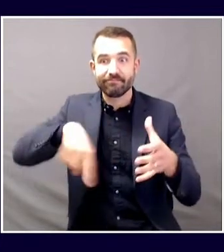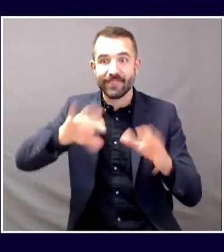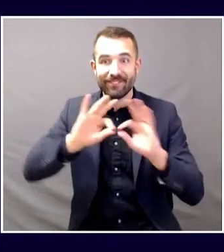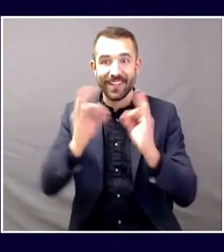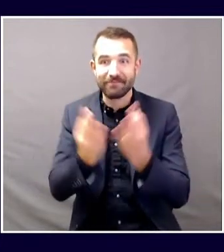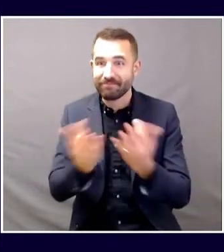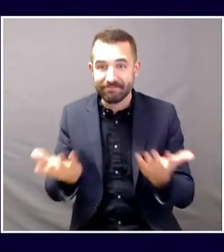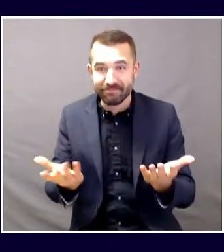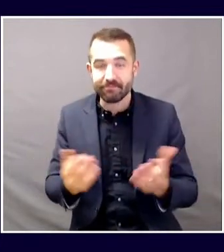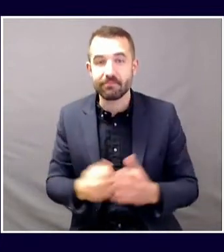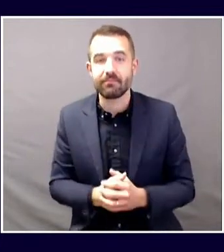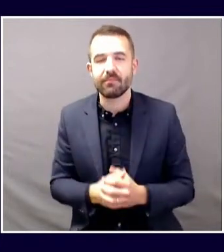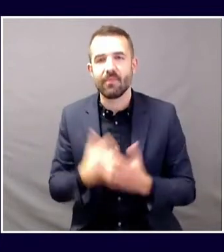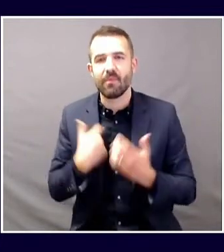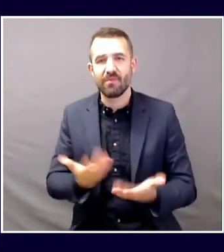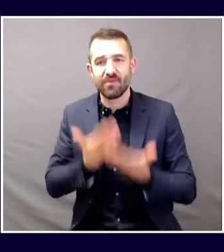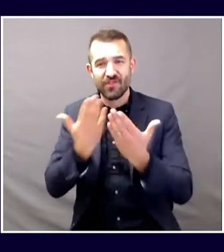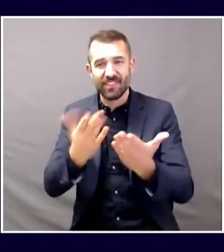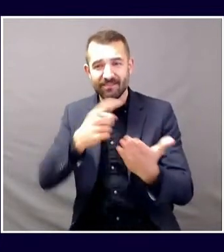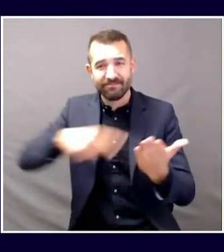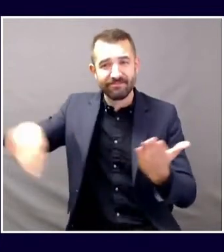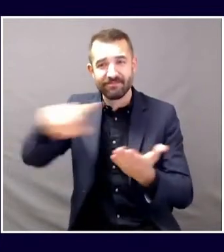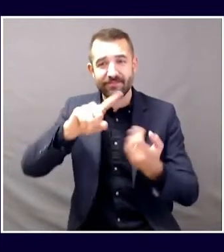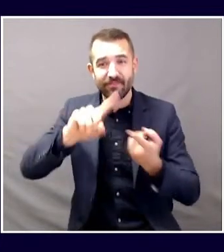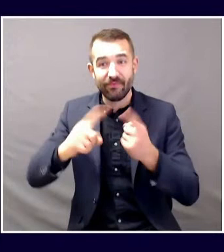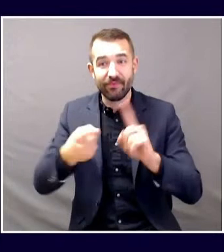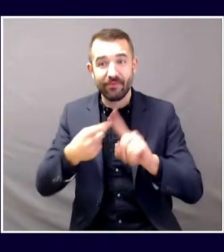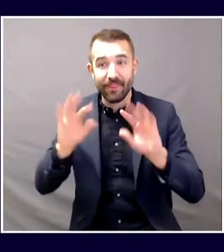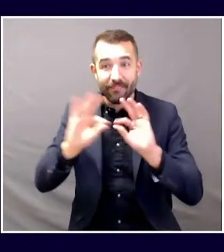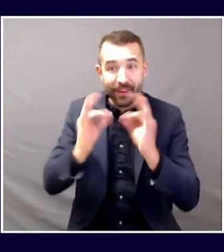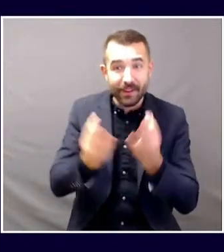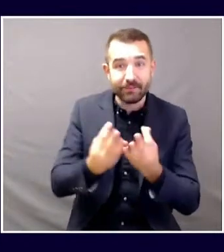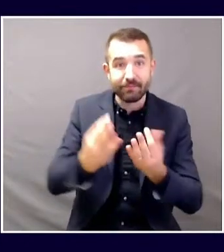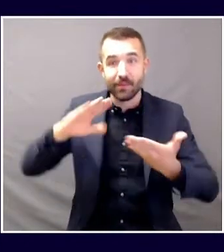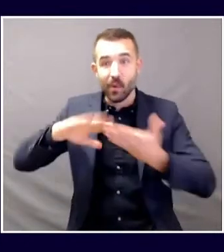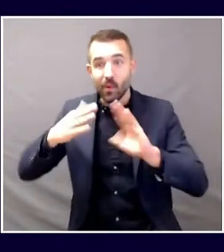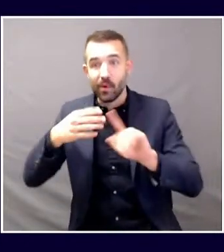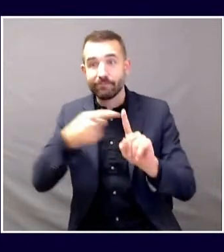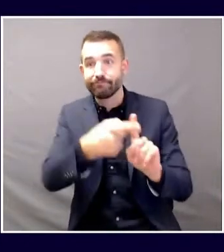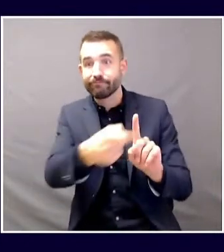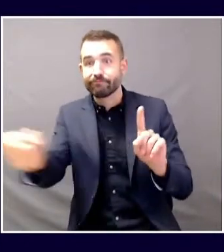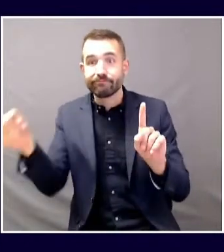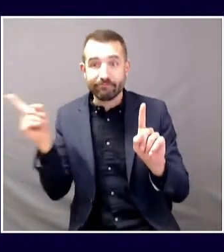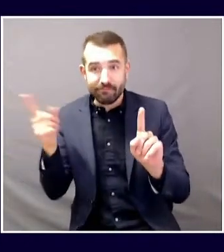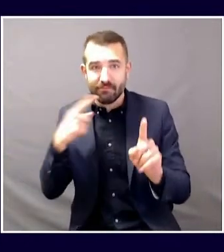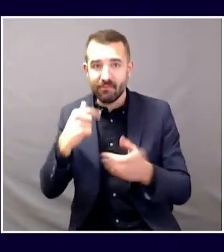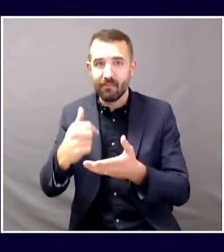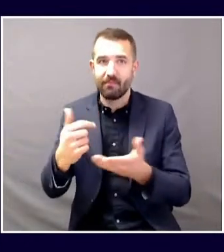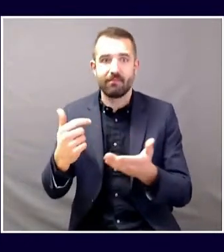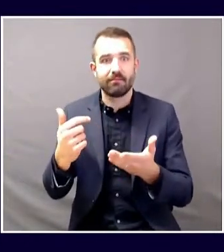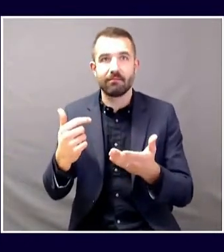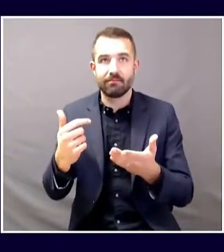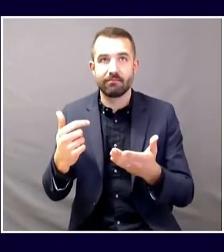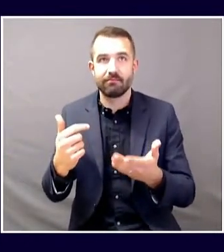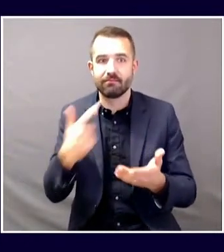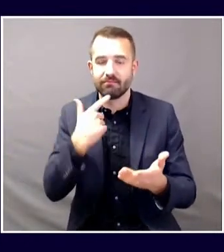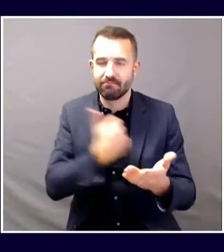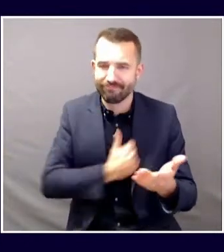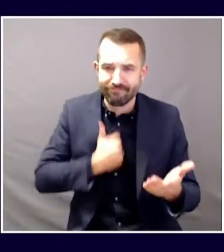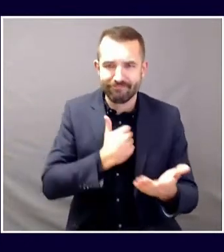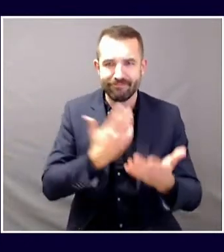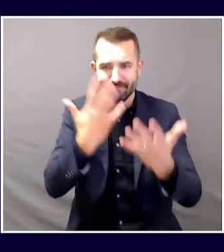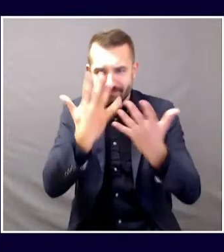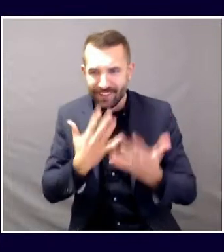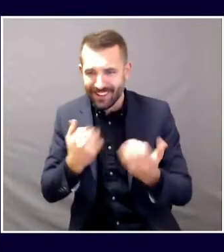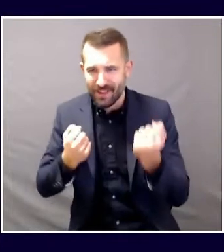offer their friends, families, and communities our deepest condolences during this time of grief.